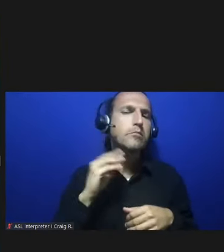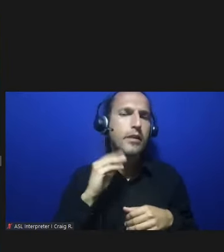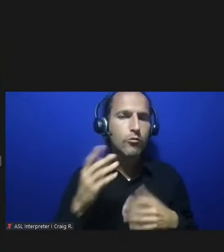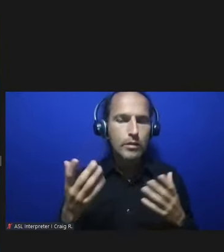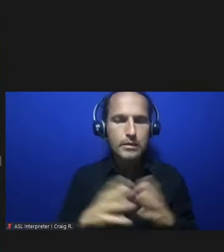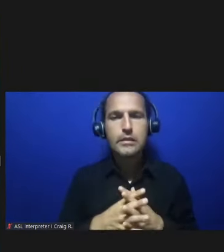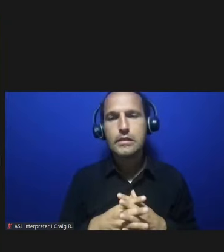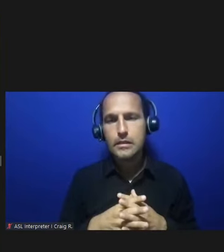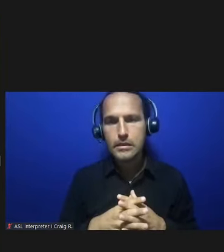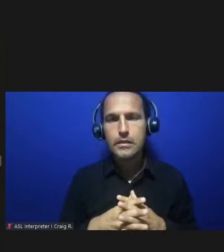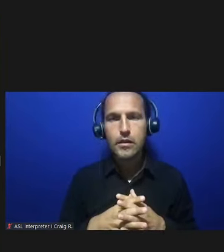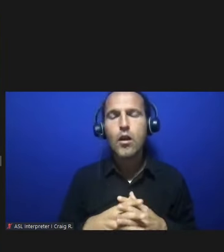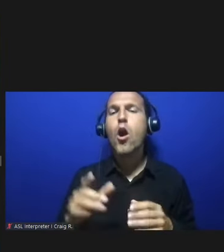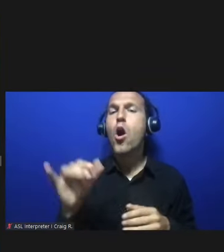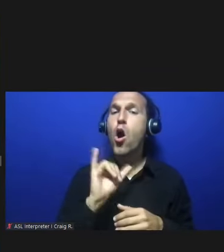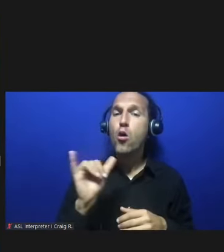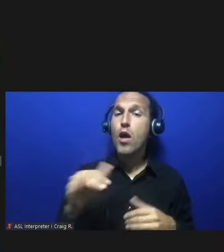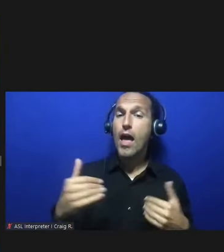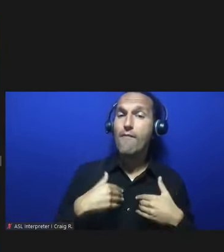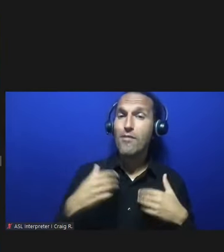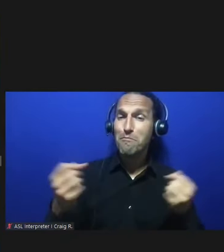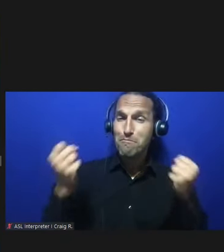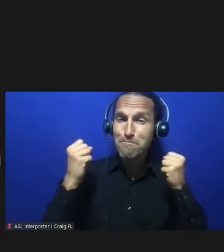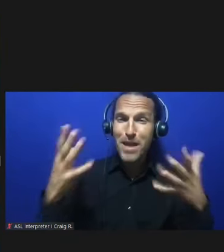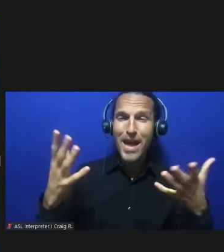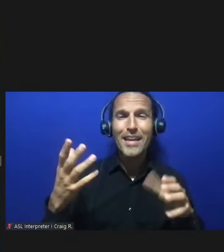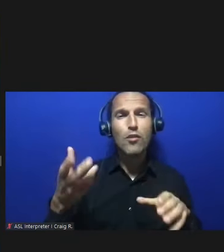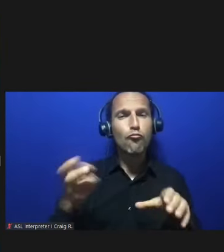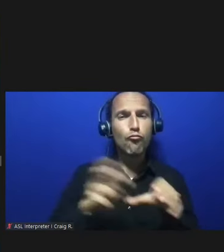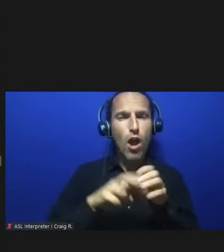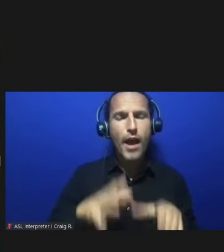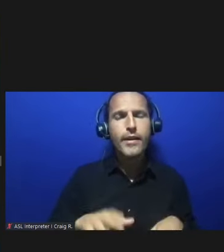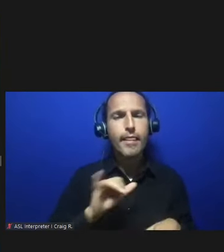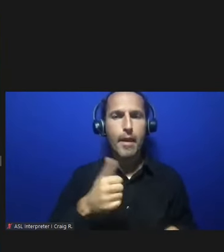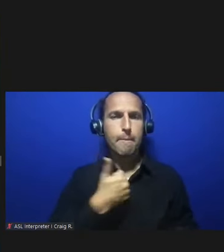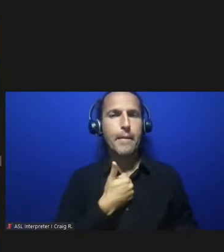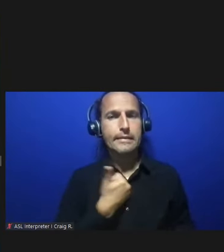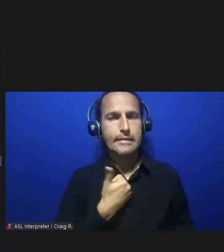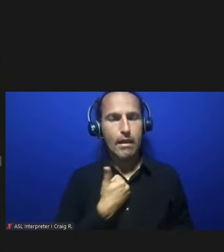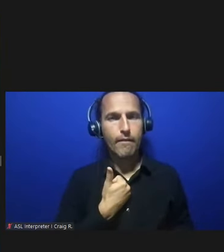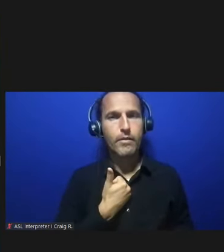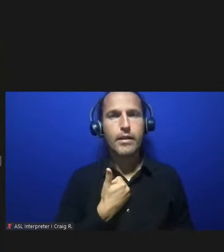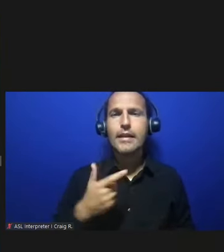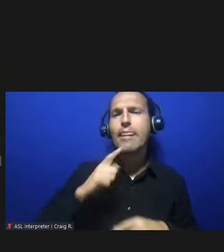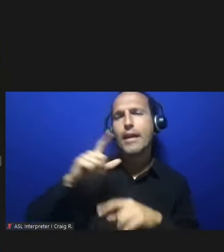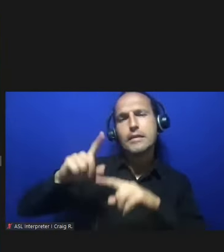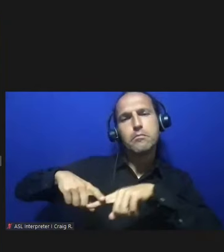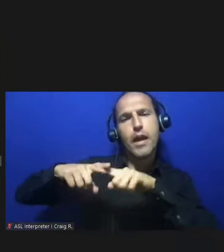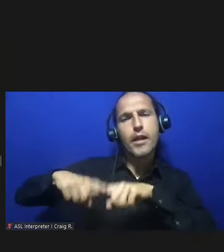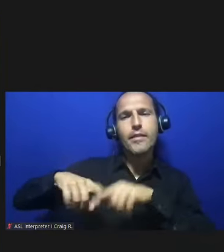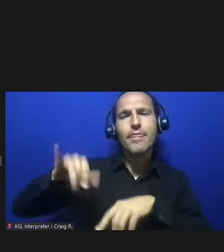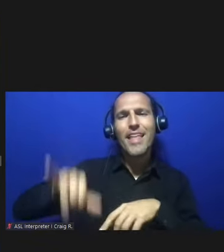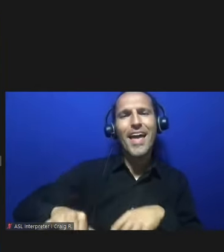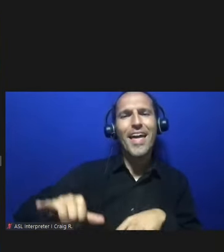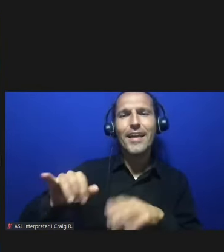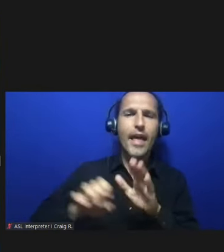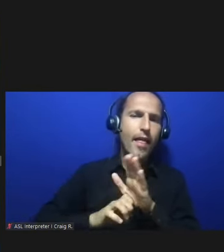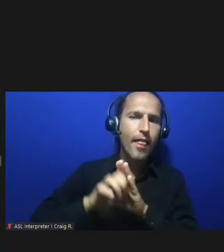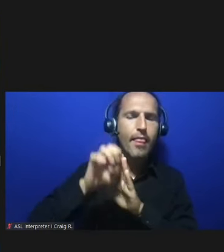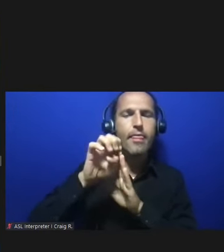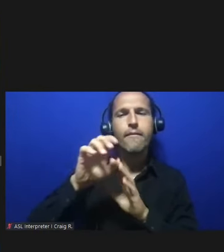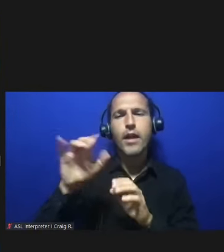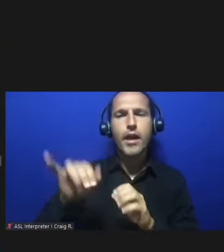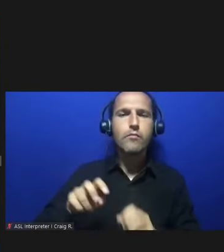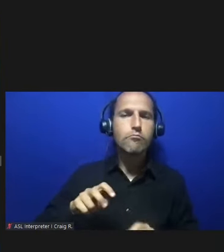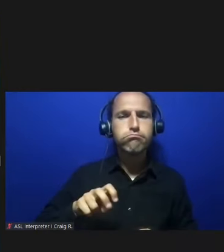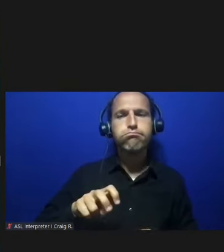experience. There are also a large number of riders, including myself, that depend on escalators and elevators to get